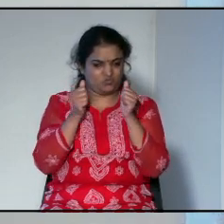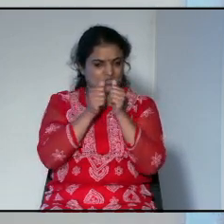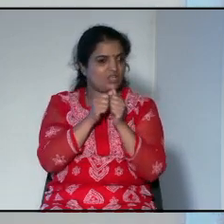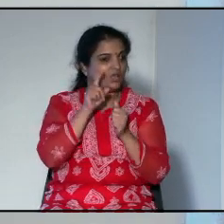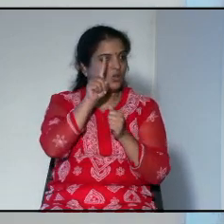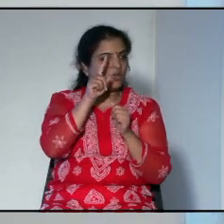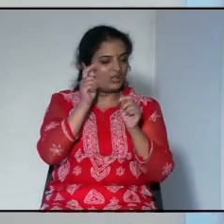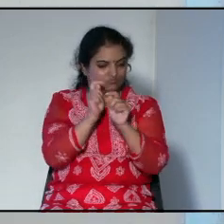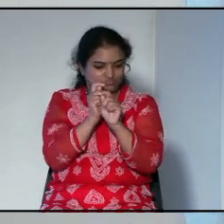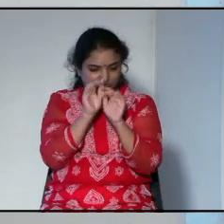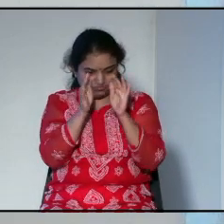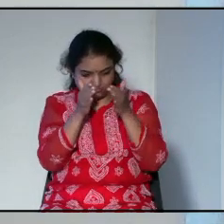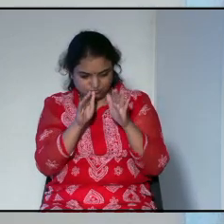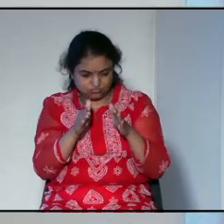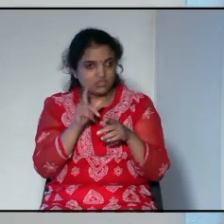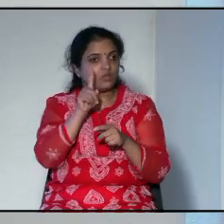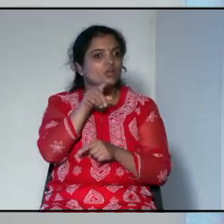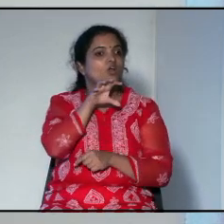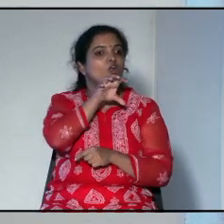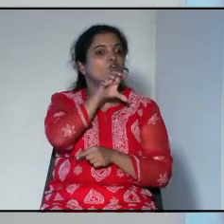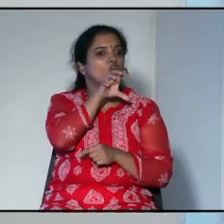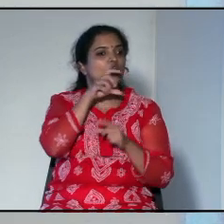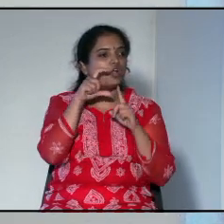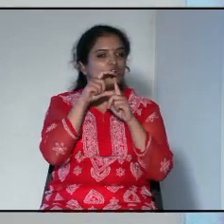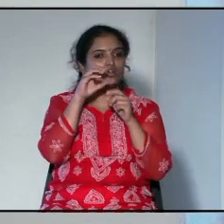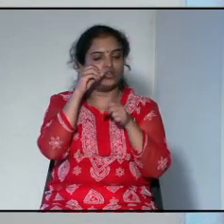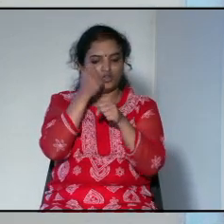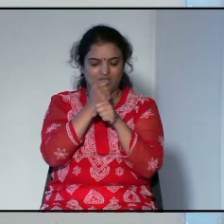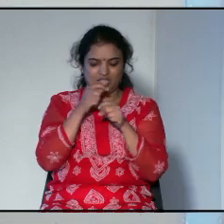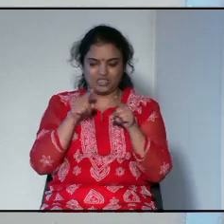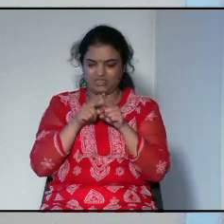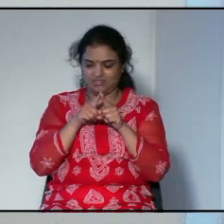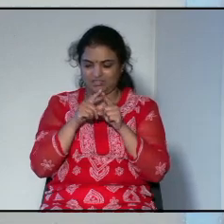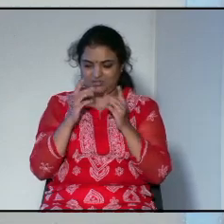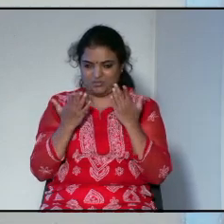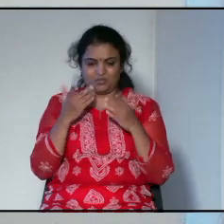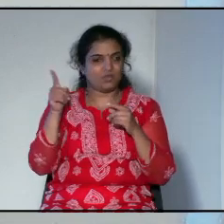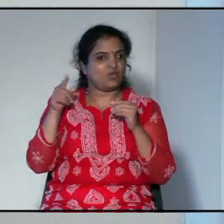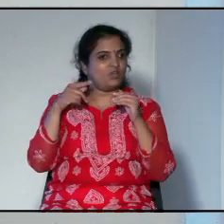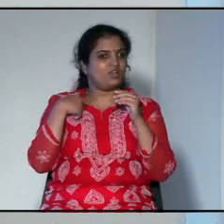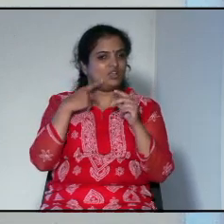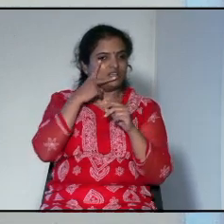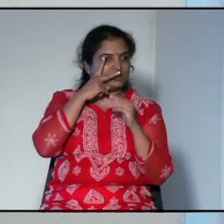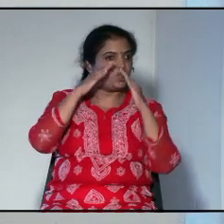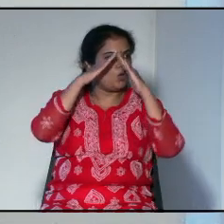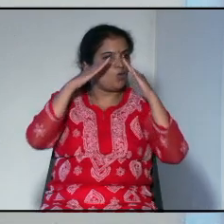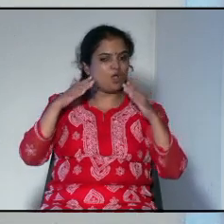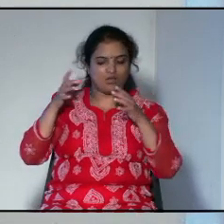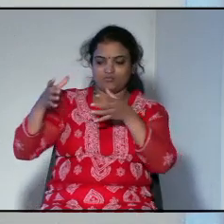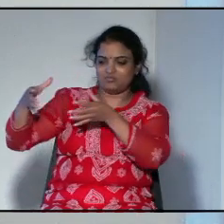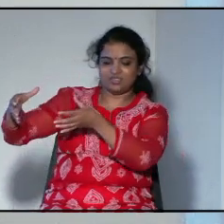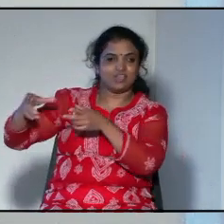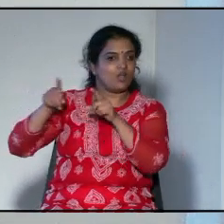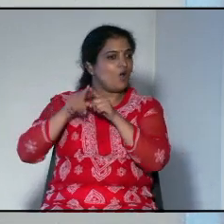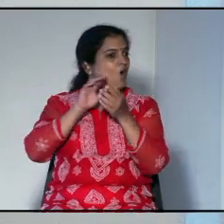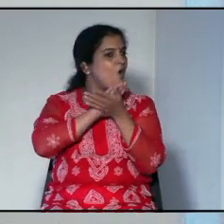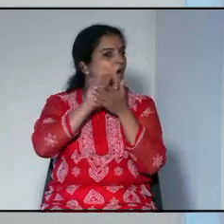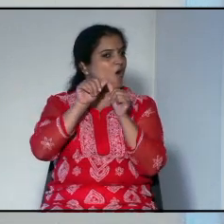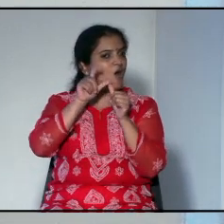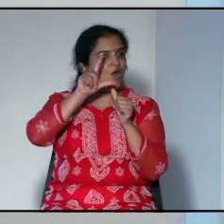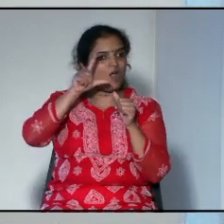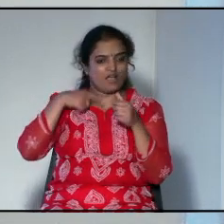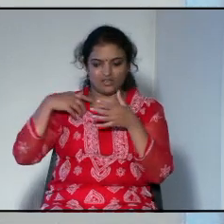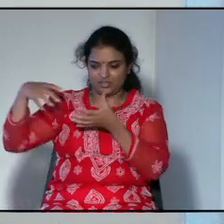dog, which was in those shelves in her living room. I don't know if you remember having been there. And I had just gotten engaged